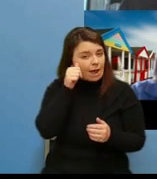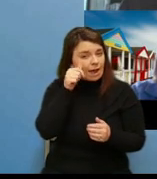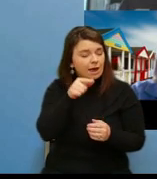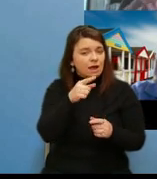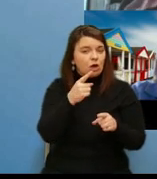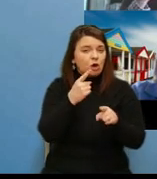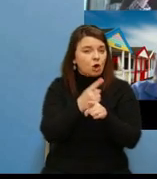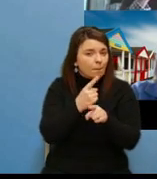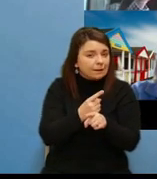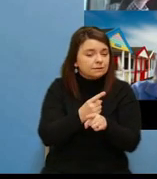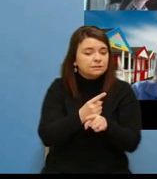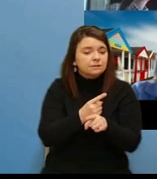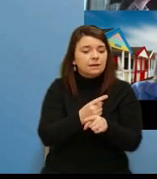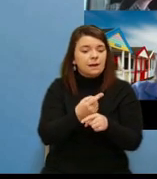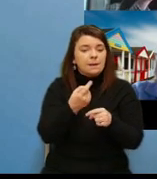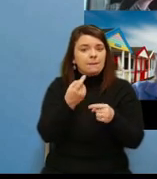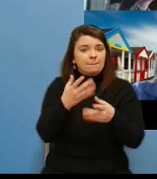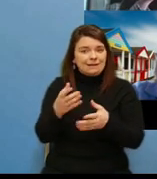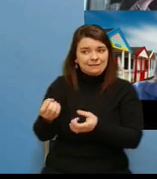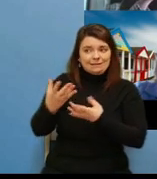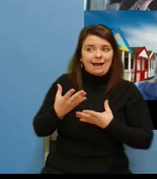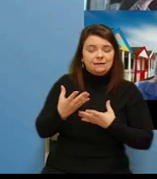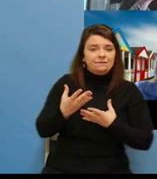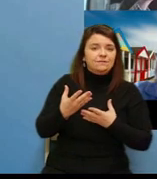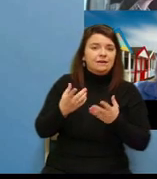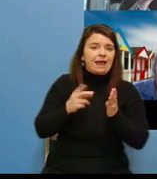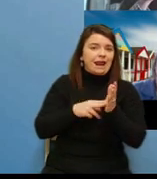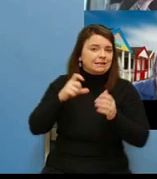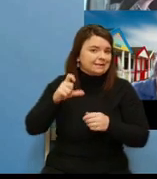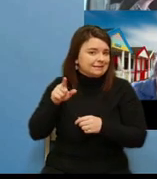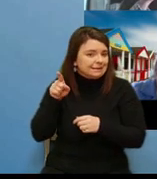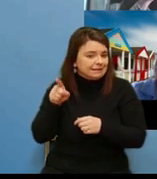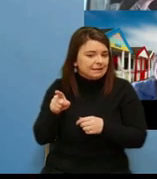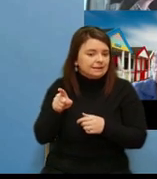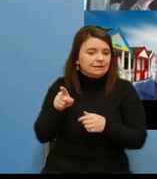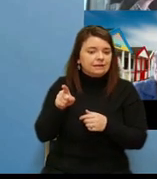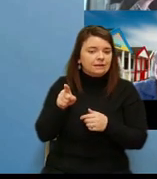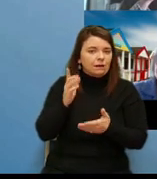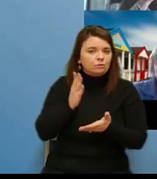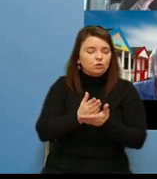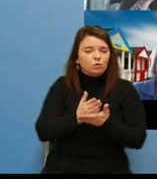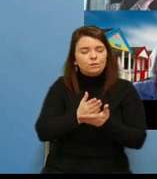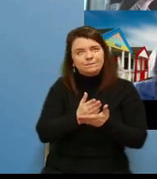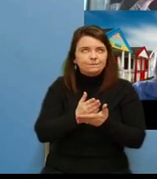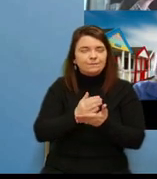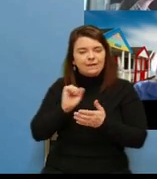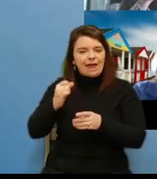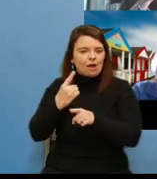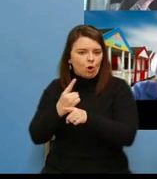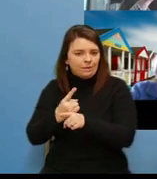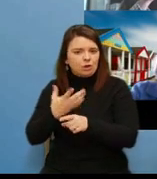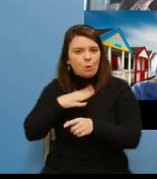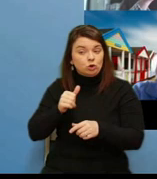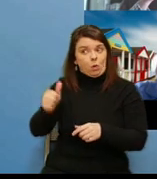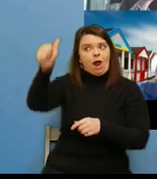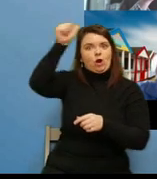Thanks. I am conscious of the comments that have been sent outside of the meeting by the LMC, and I'm sure